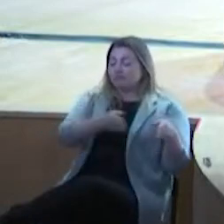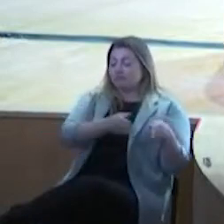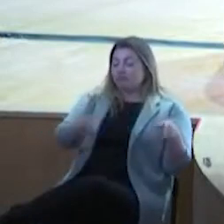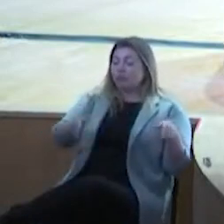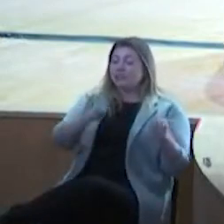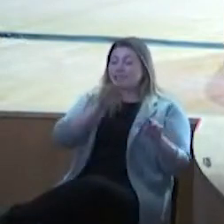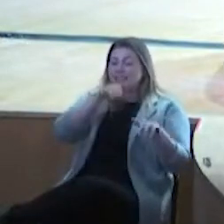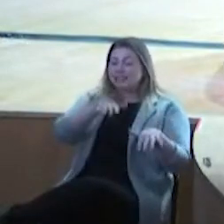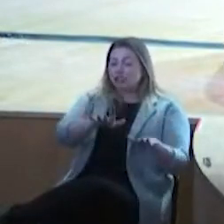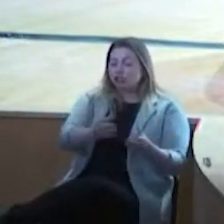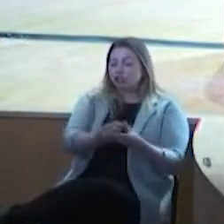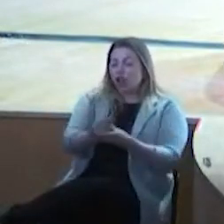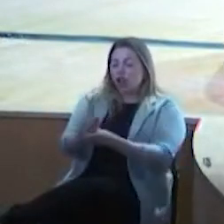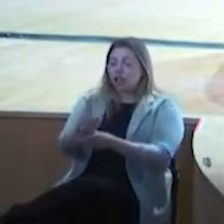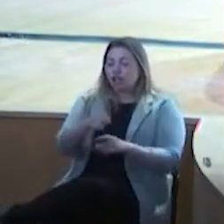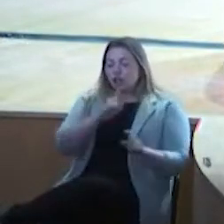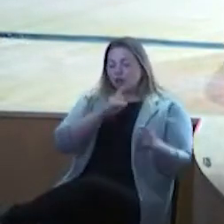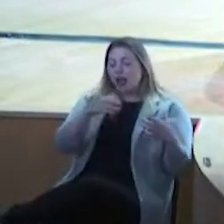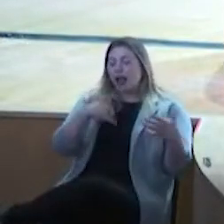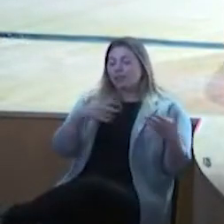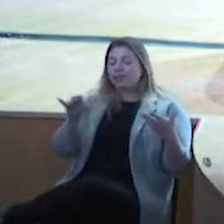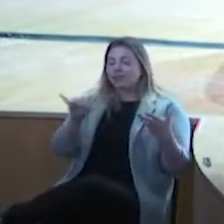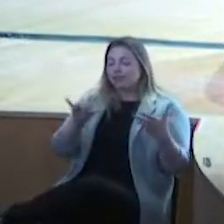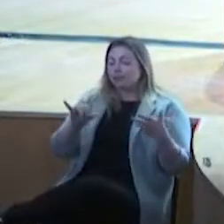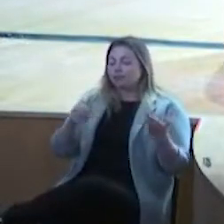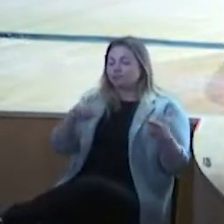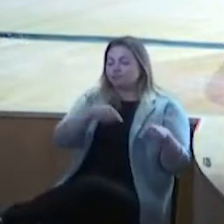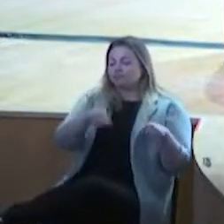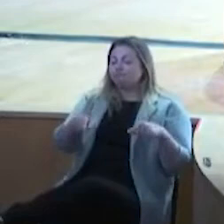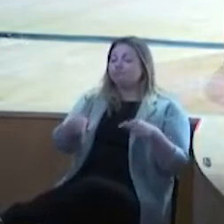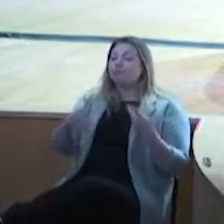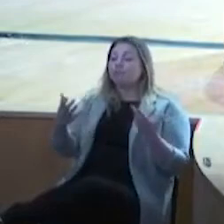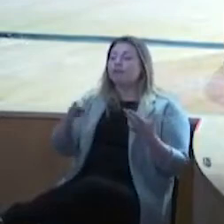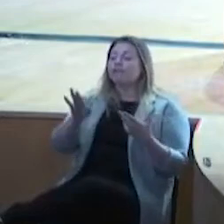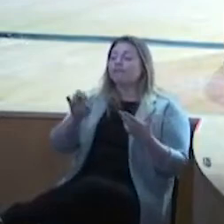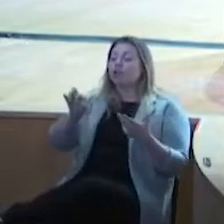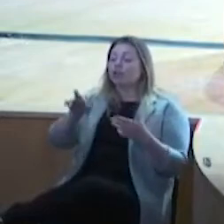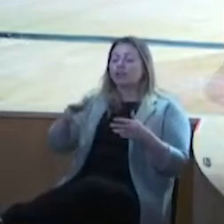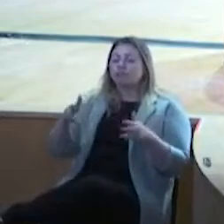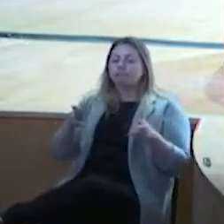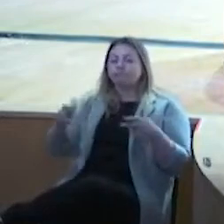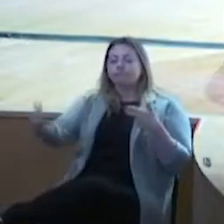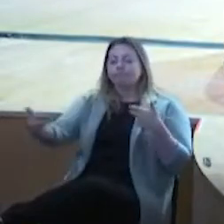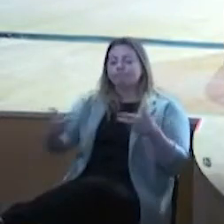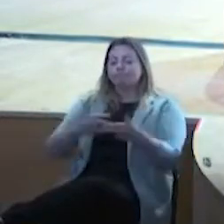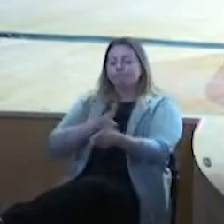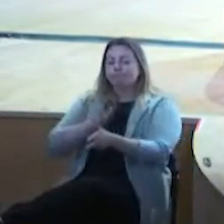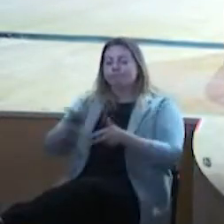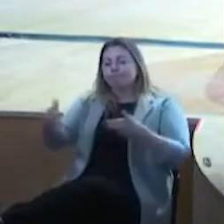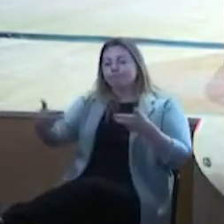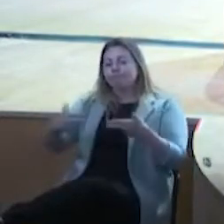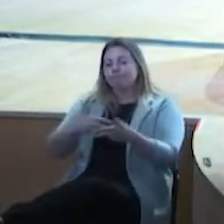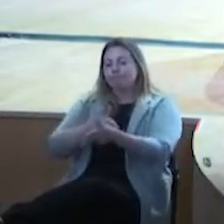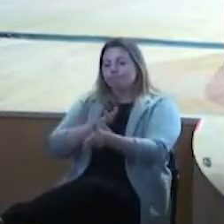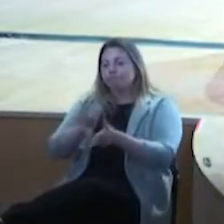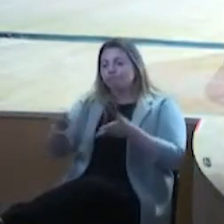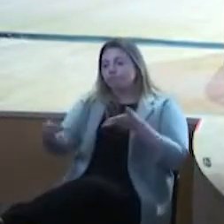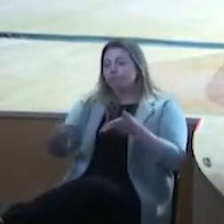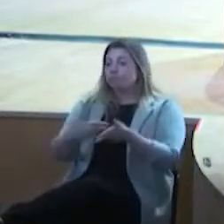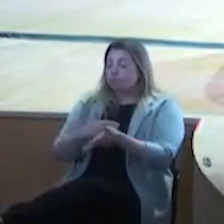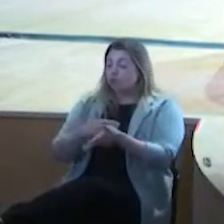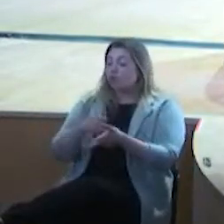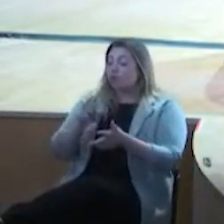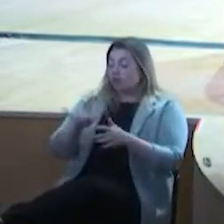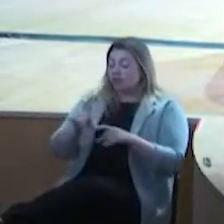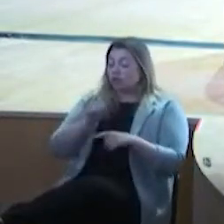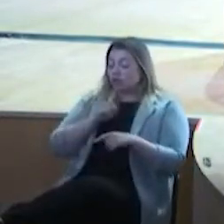in line where there's ferry traffic, big BC ferries. The amount of wake that